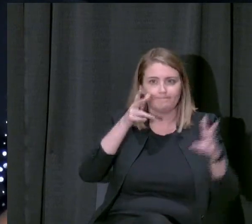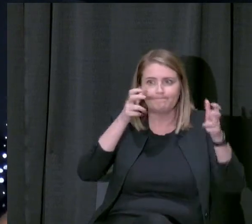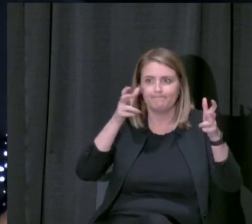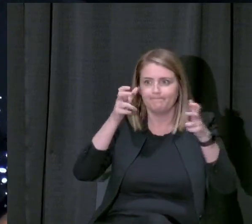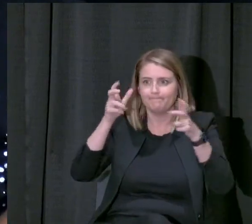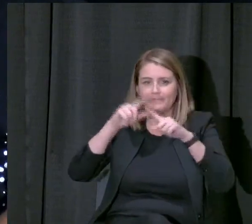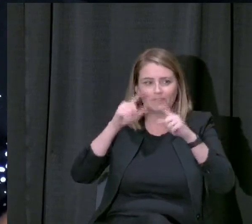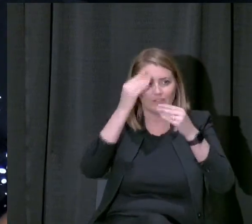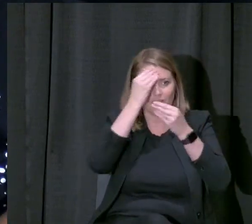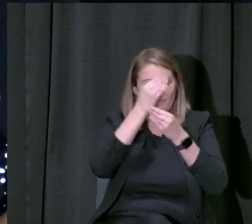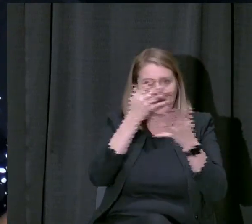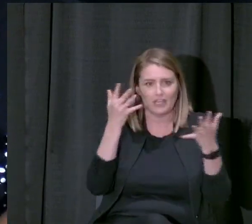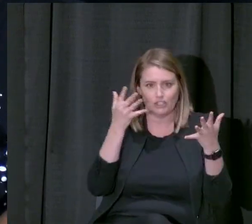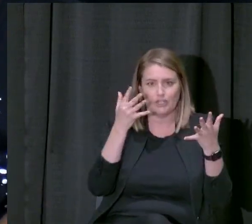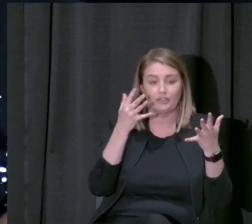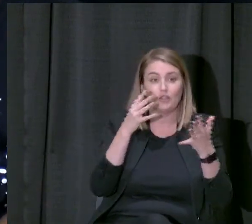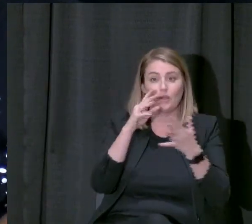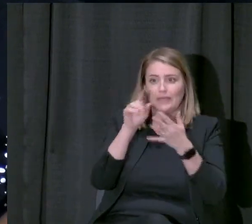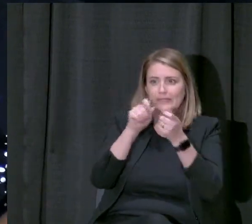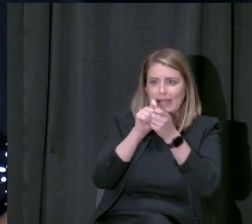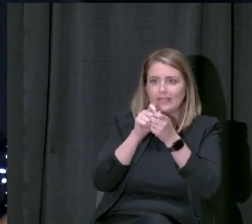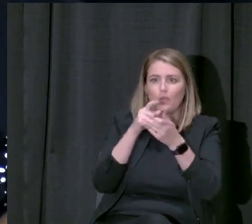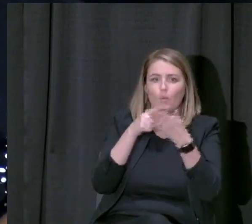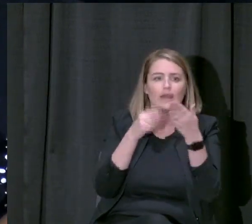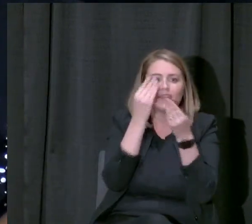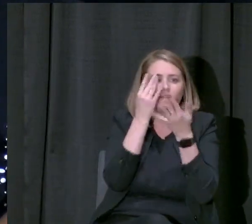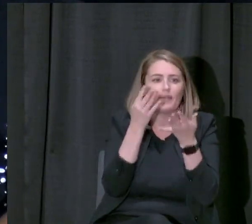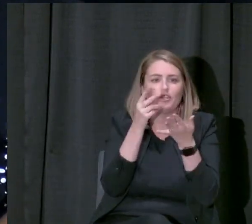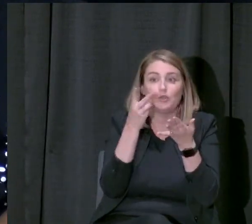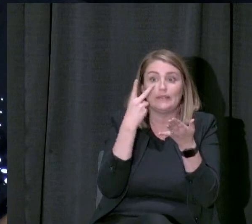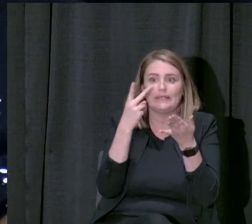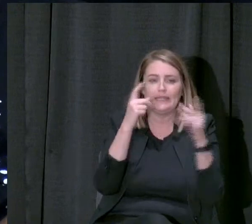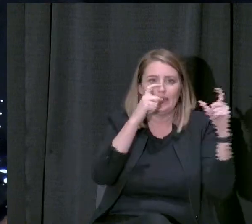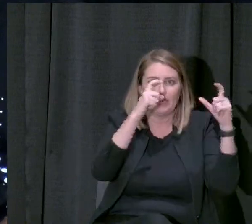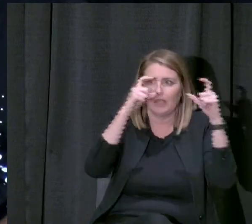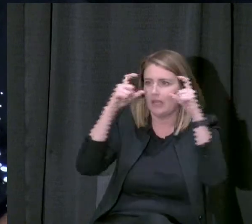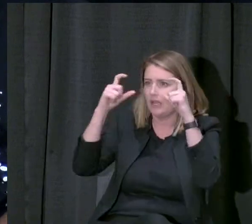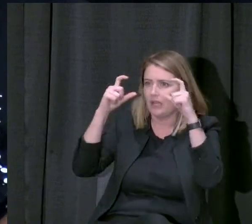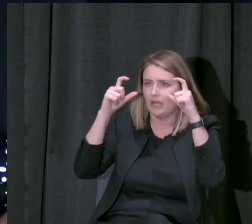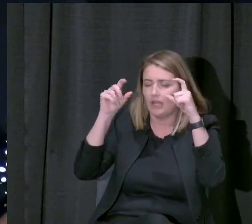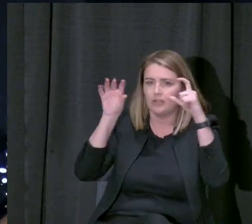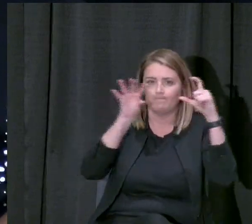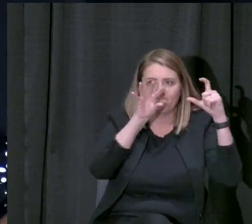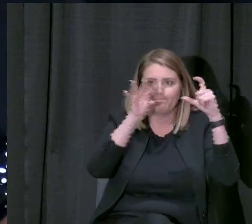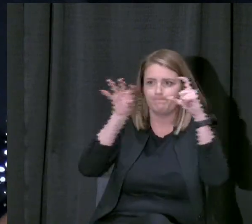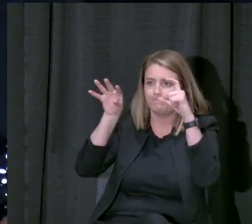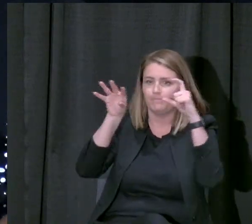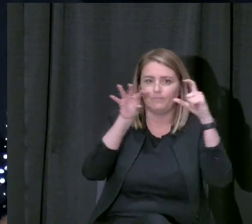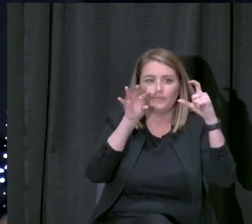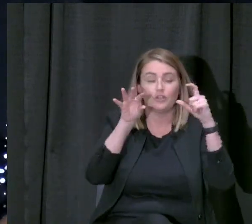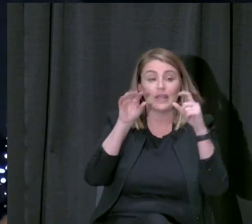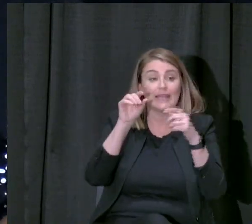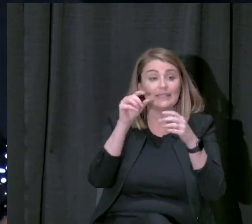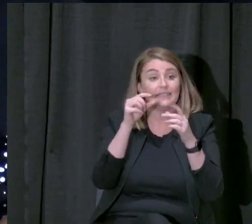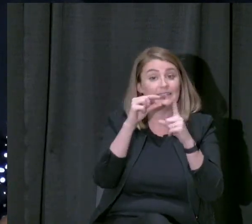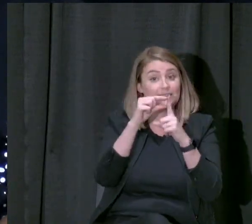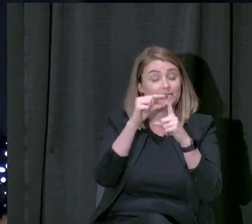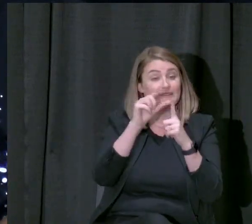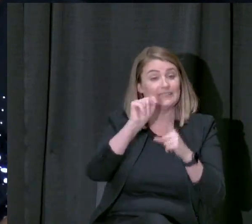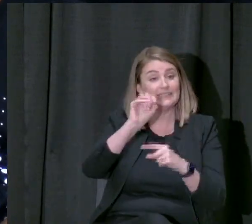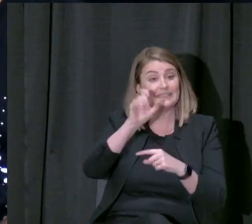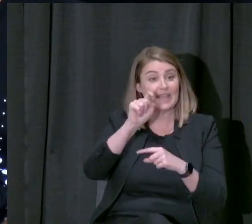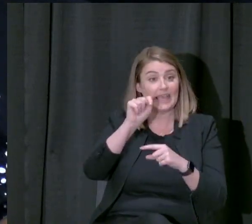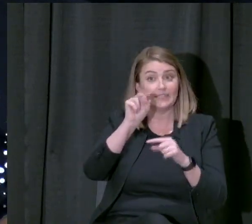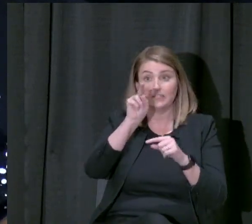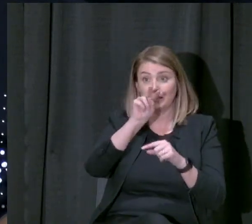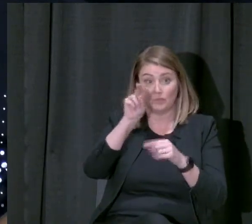right? So depending on exactly what information are you as a user looking for. So if you're looking to read a piece of text, for example, there is a